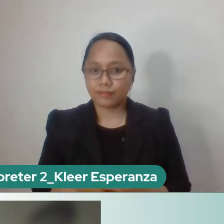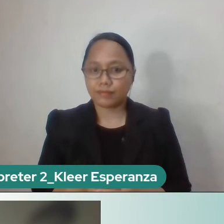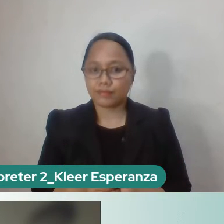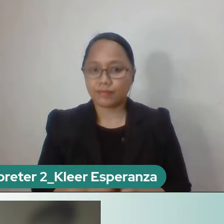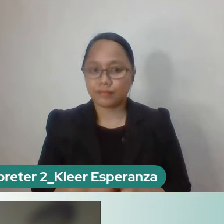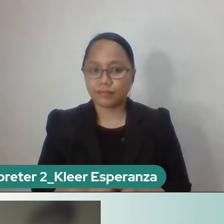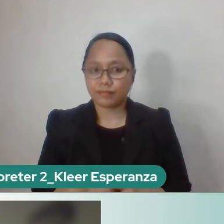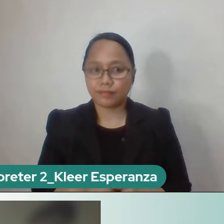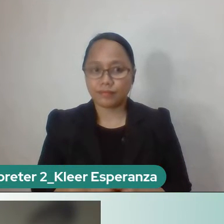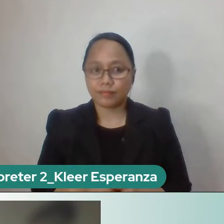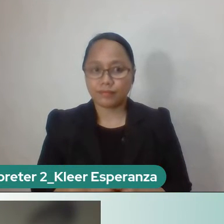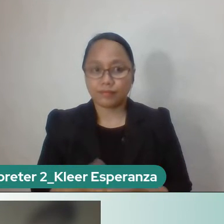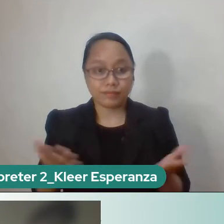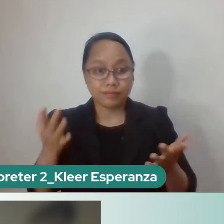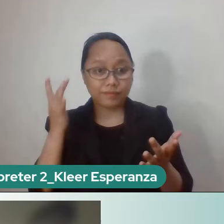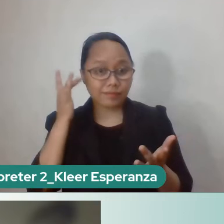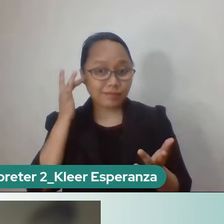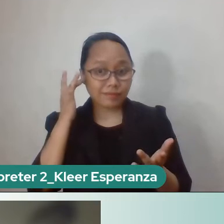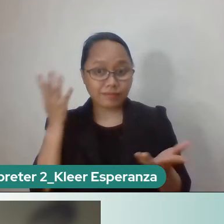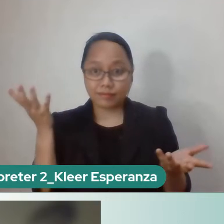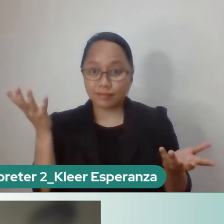You're on mute, Doc Ricky.